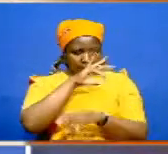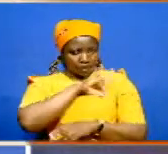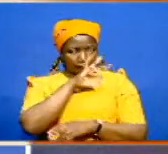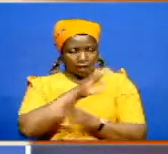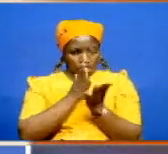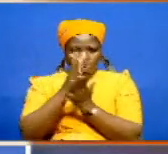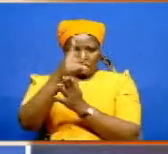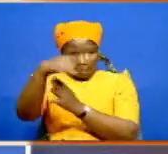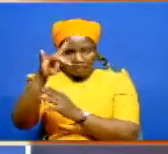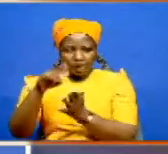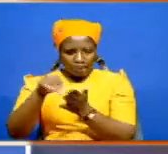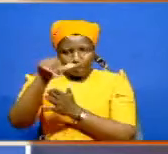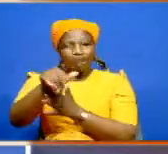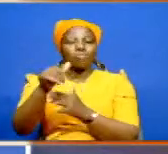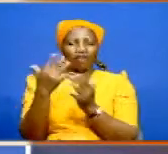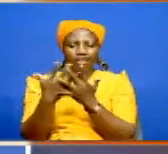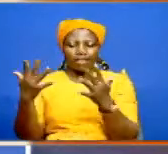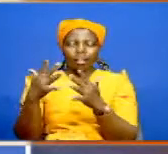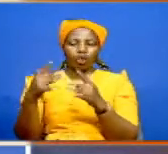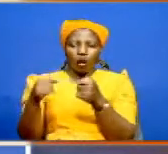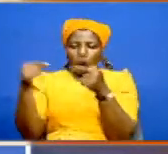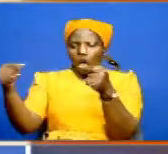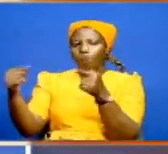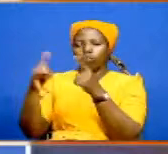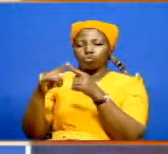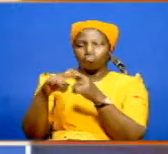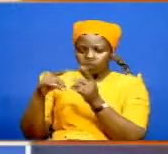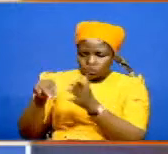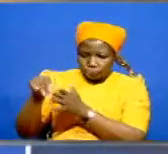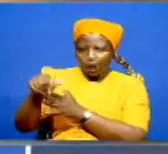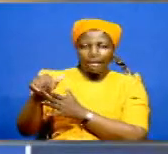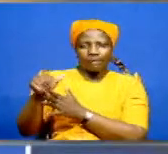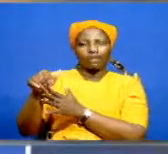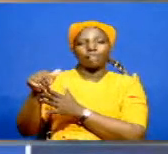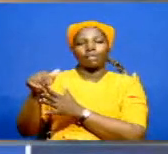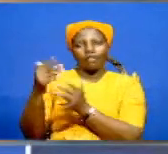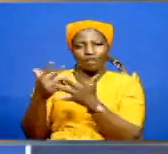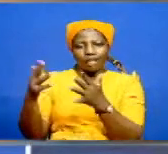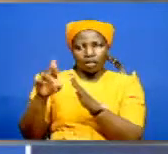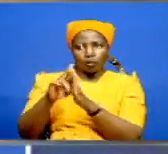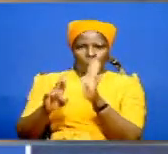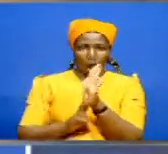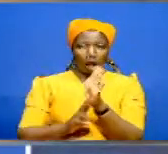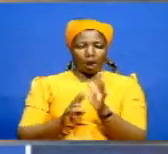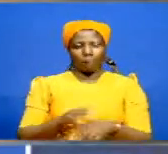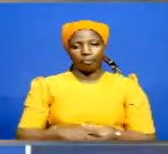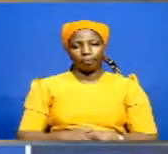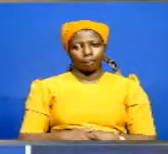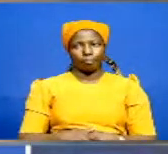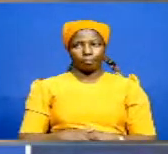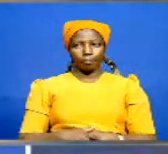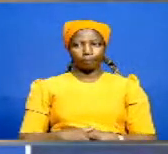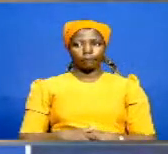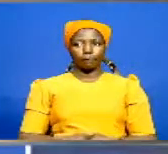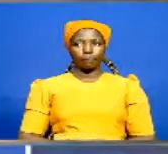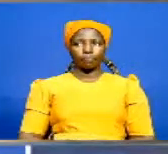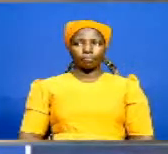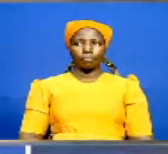approving payment of equipment contrary to procurement regulations. I think that was